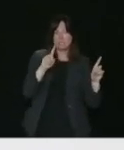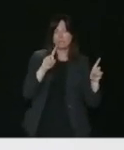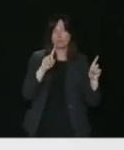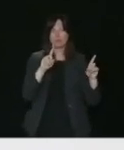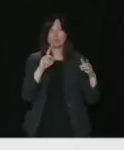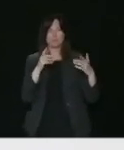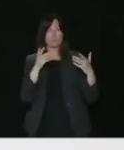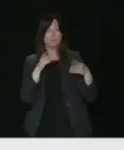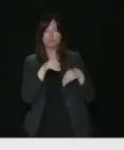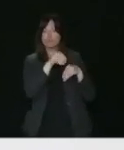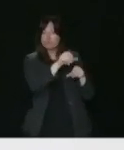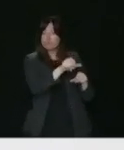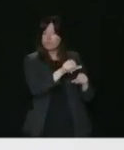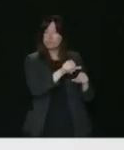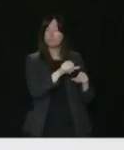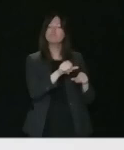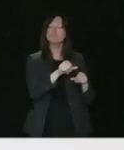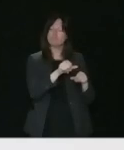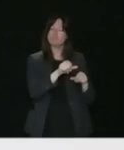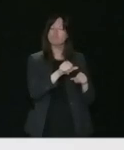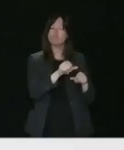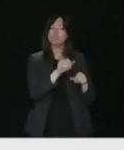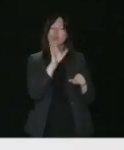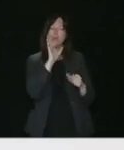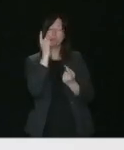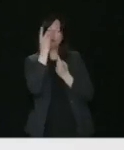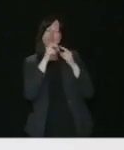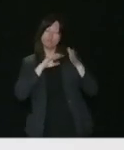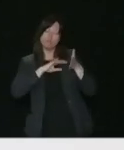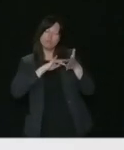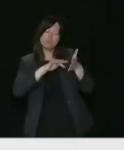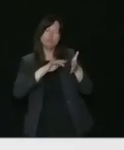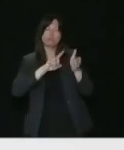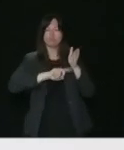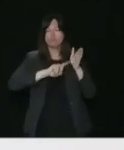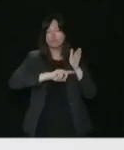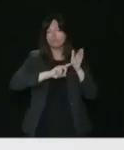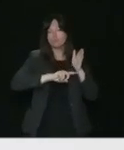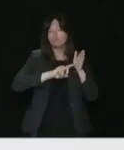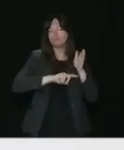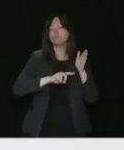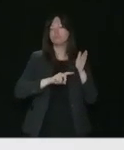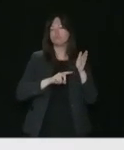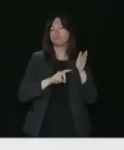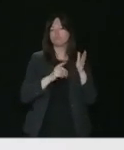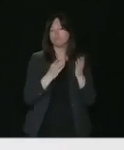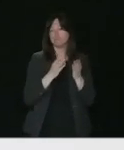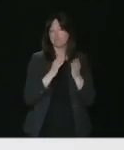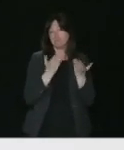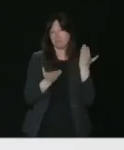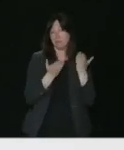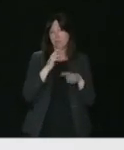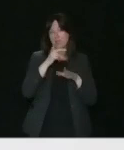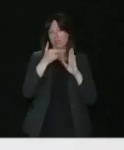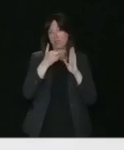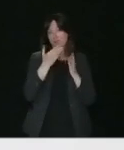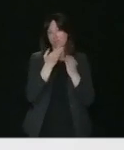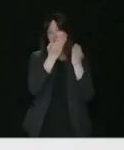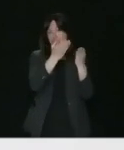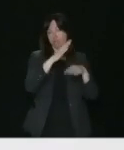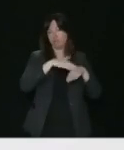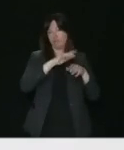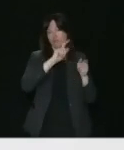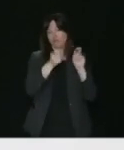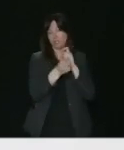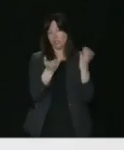overall effectiveness, and certainly that'll be taken into account in terms of what might be put forward here in Canada. But at the present time,